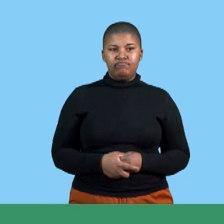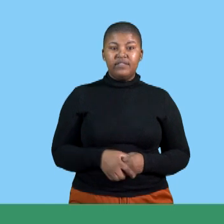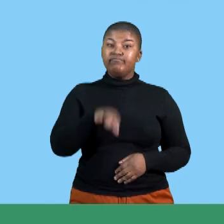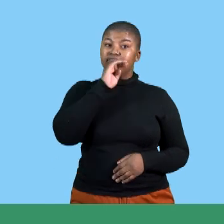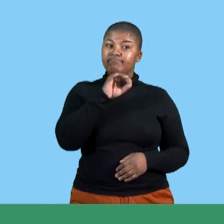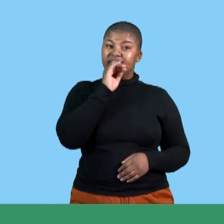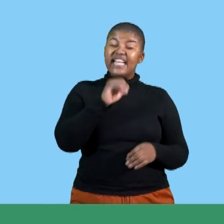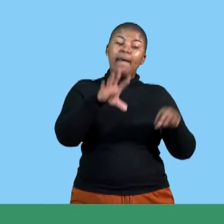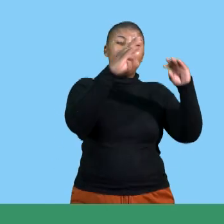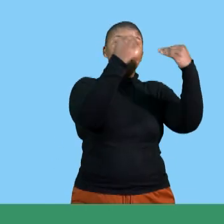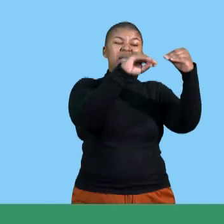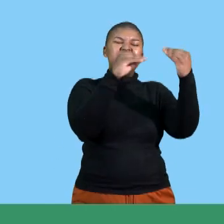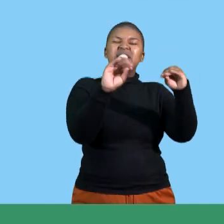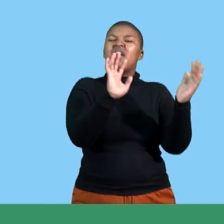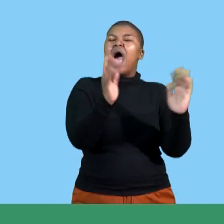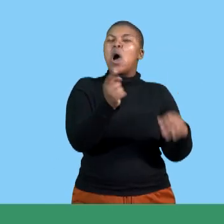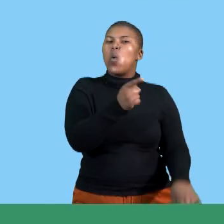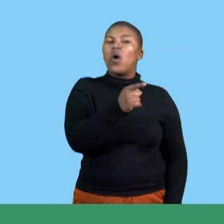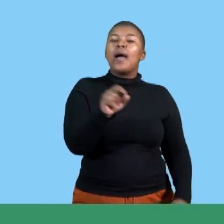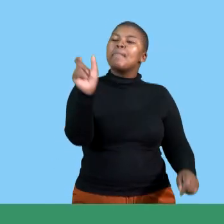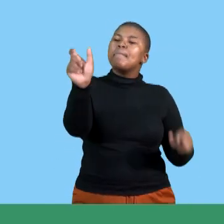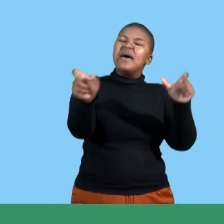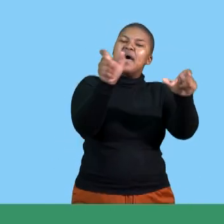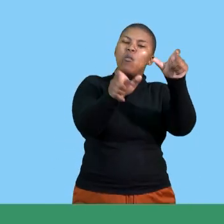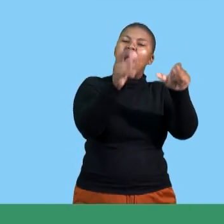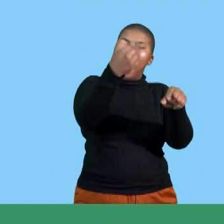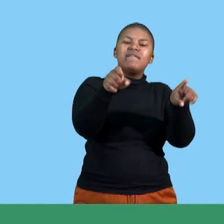link for promotion of common goals.